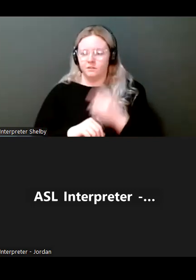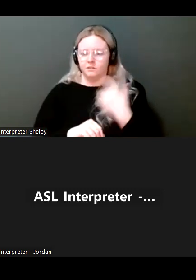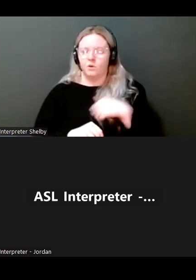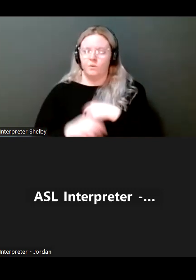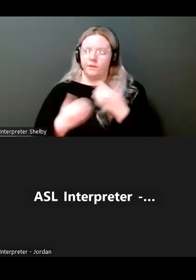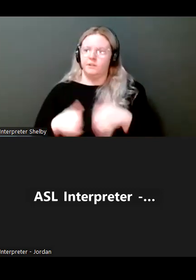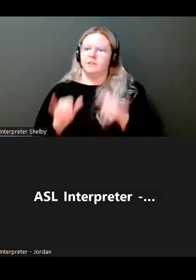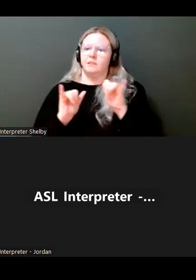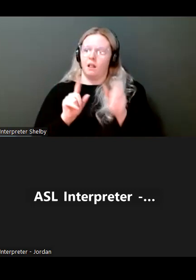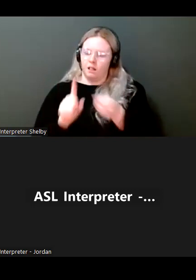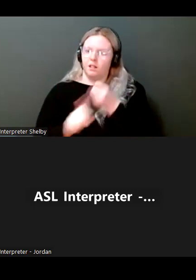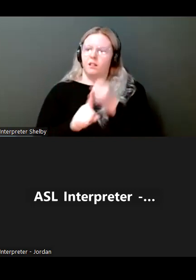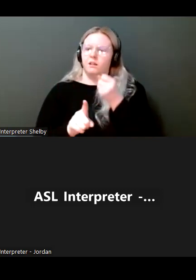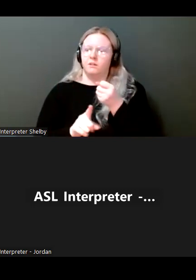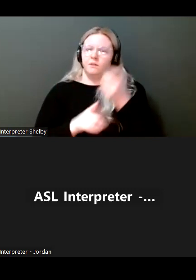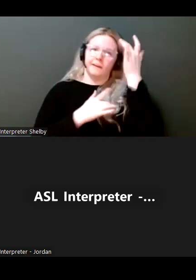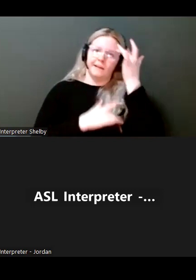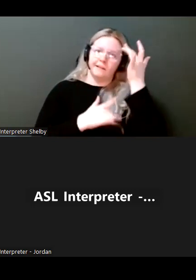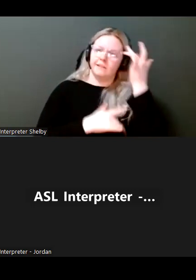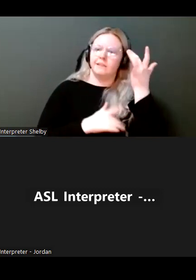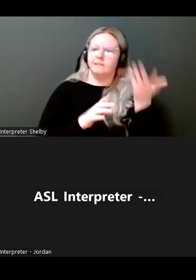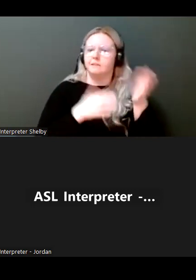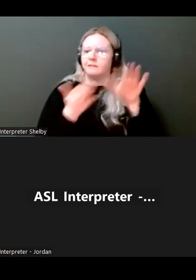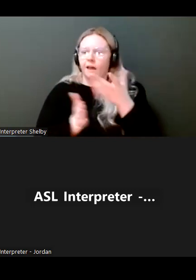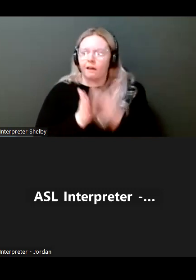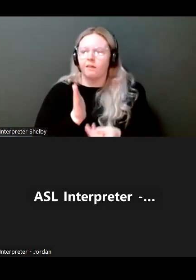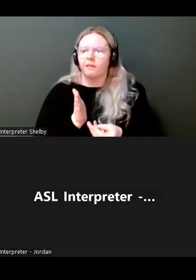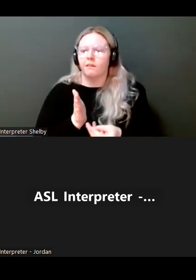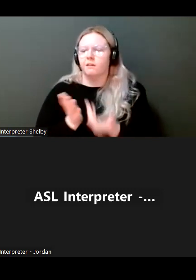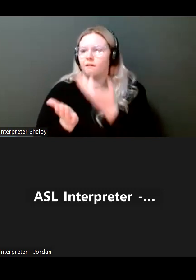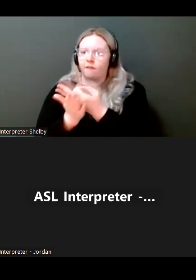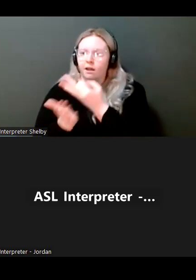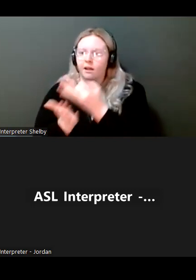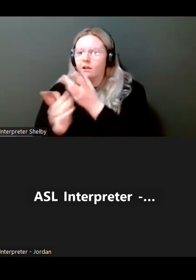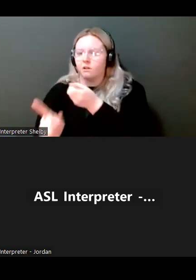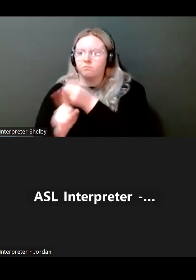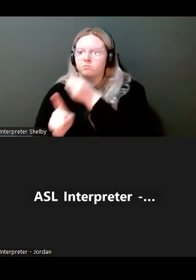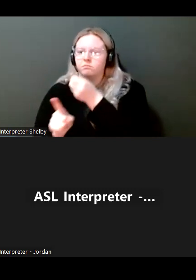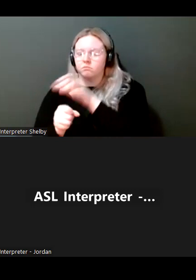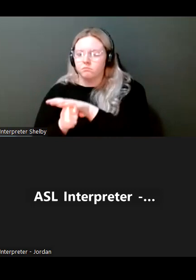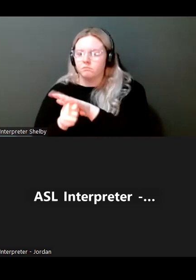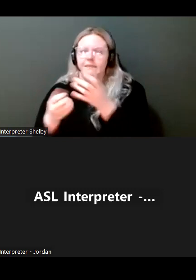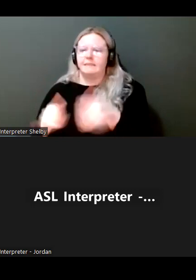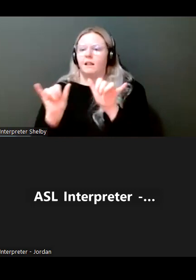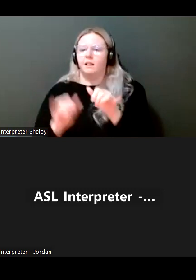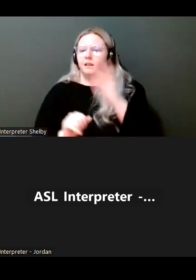happened, from illness and losses to, financial stressors and those type of things.